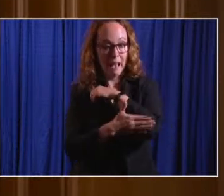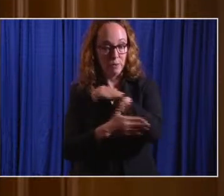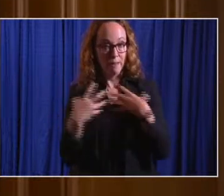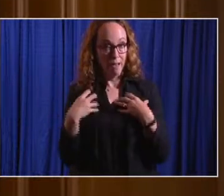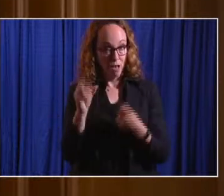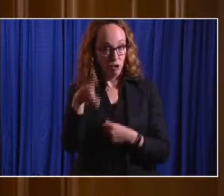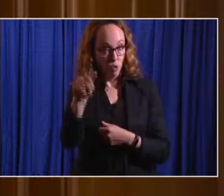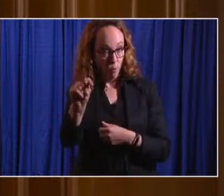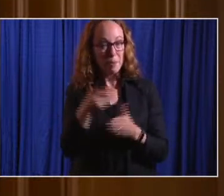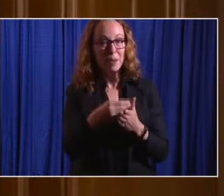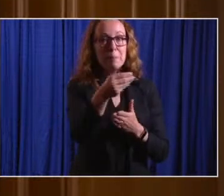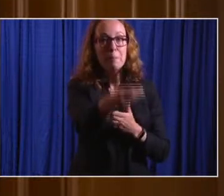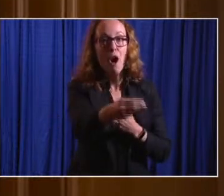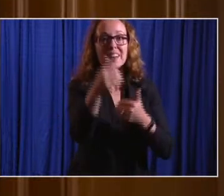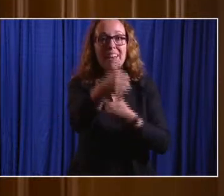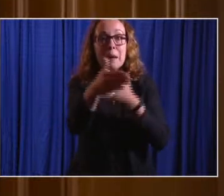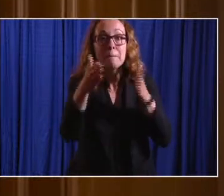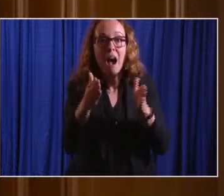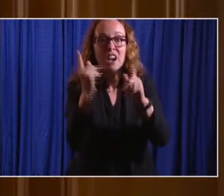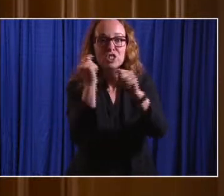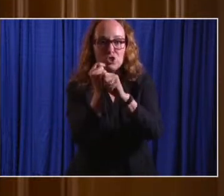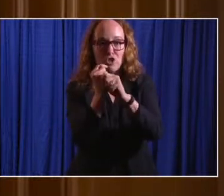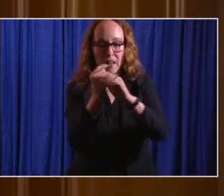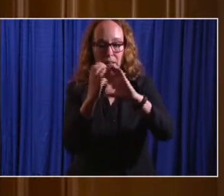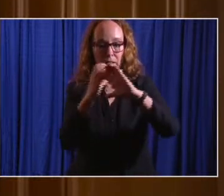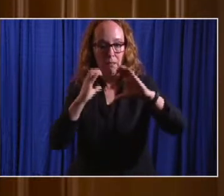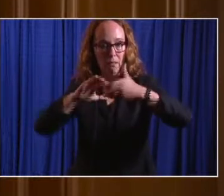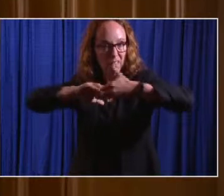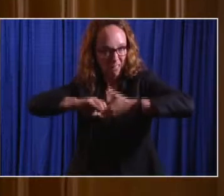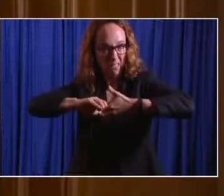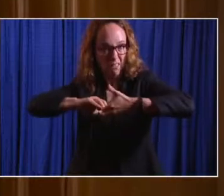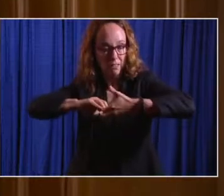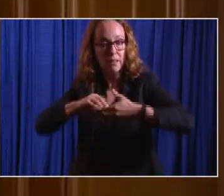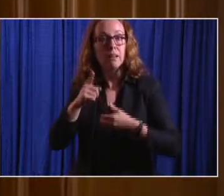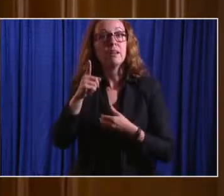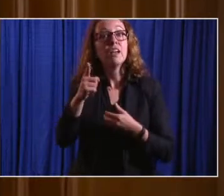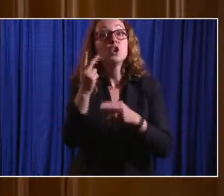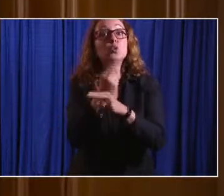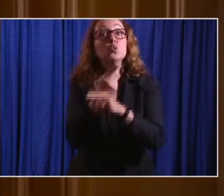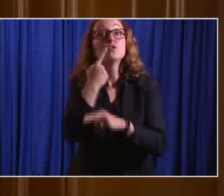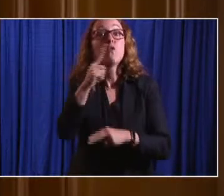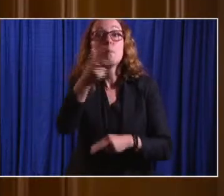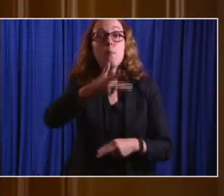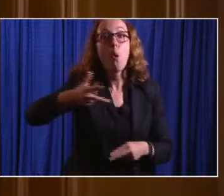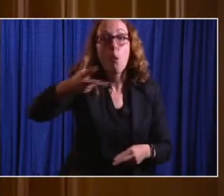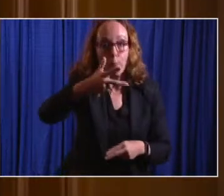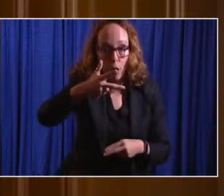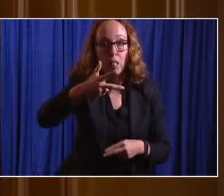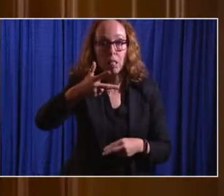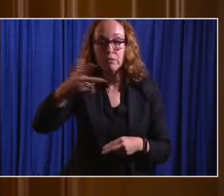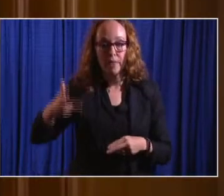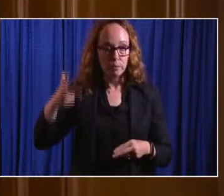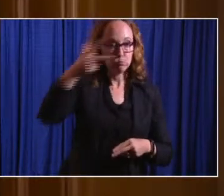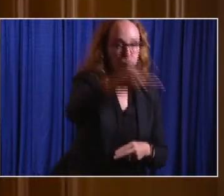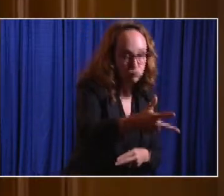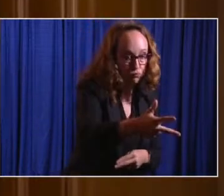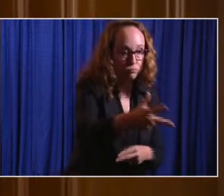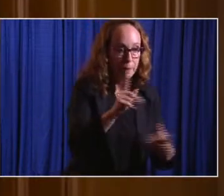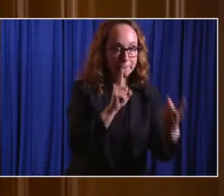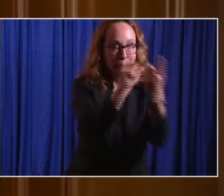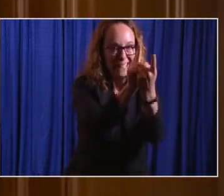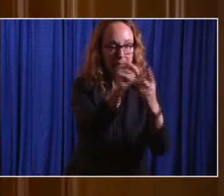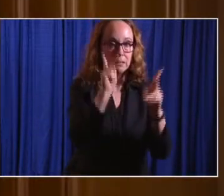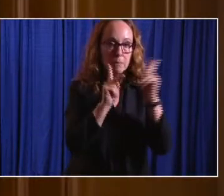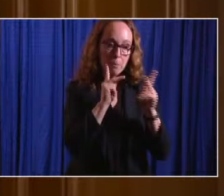a box truck at a federal auction utilized as a mobile unit to take vaccines out into neighborhoods in Clark